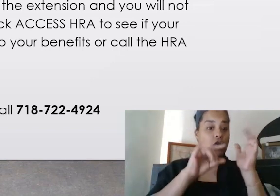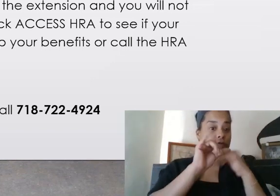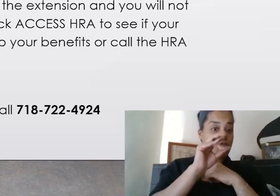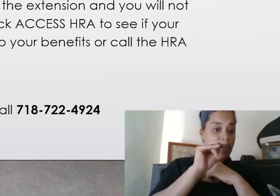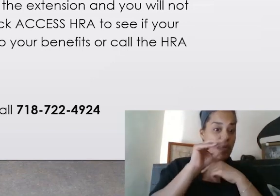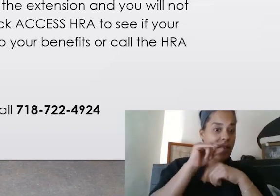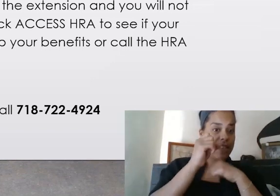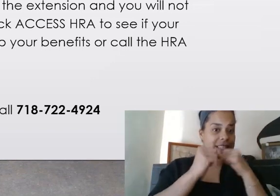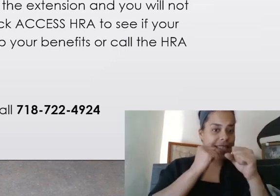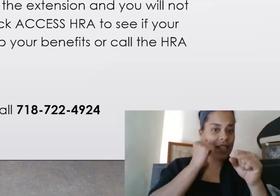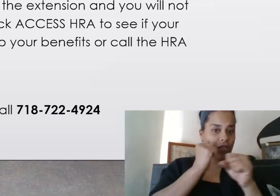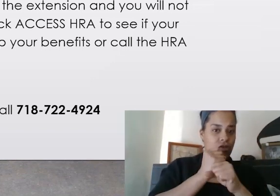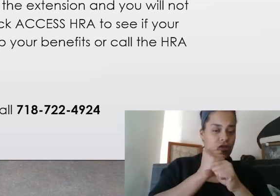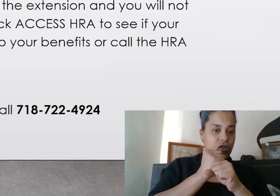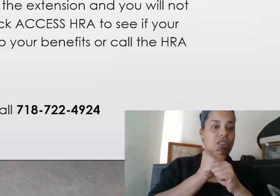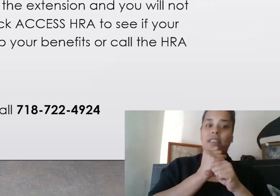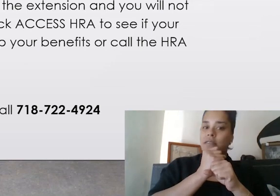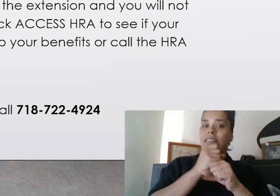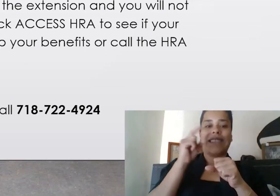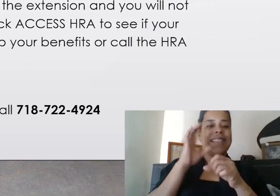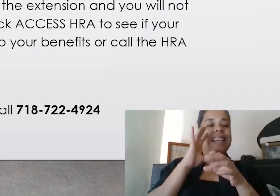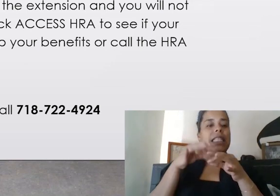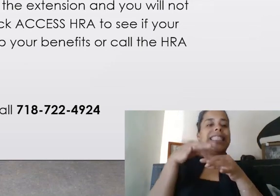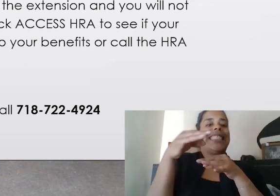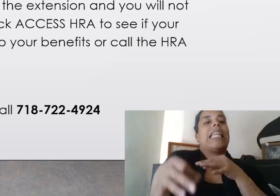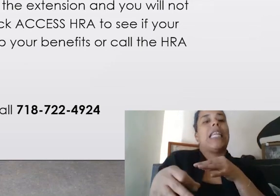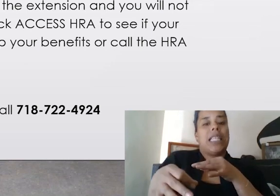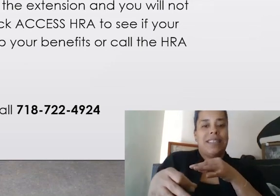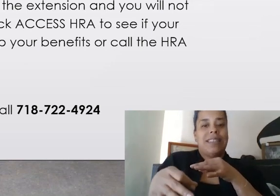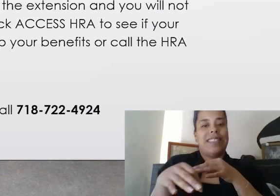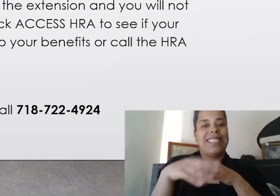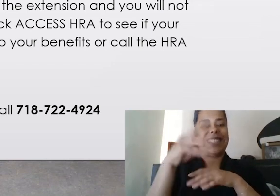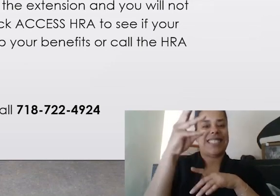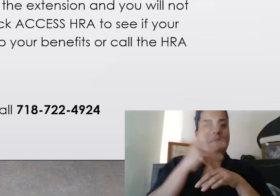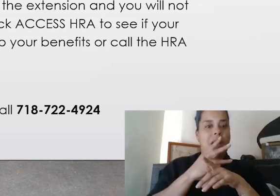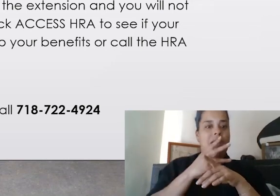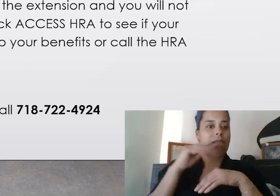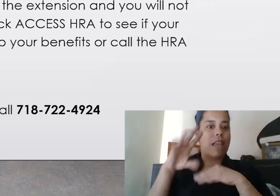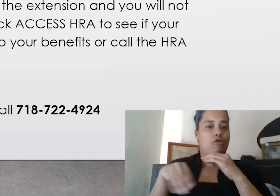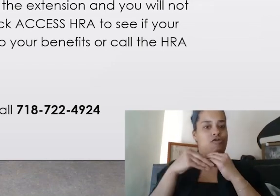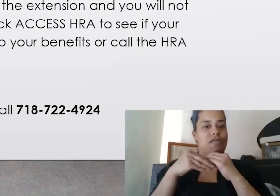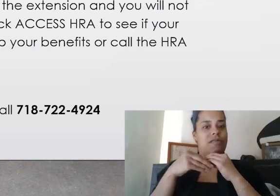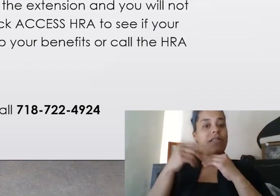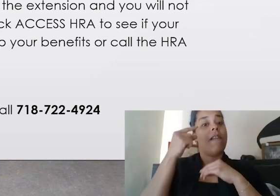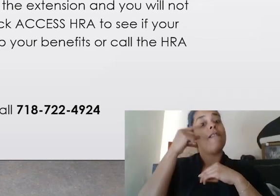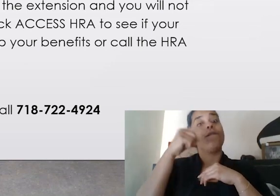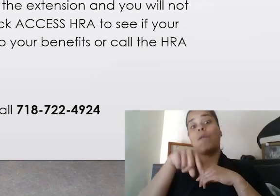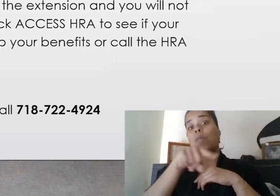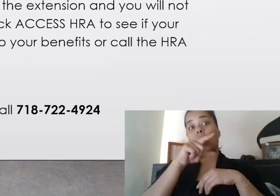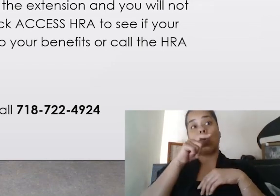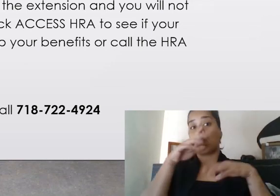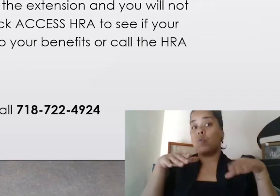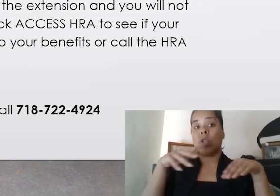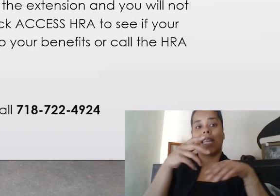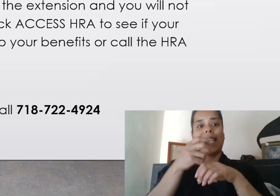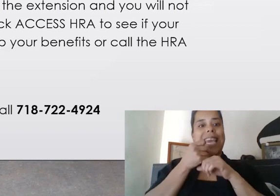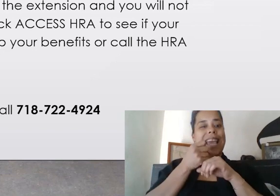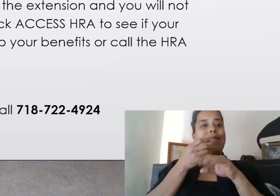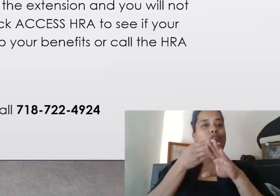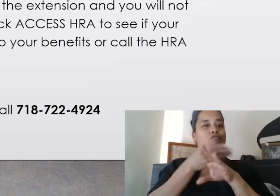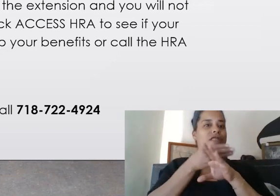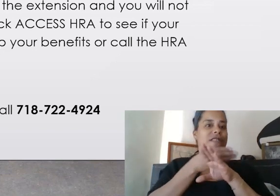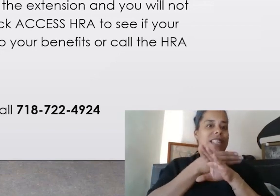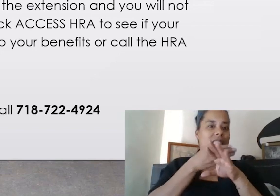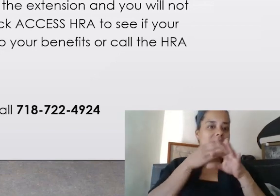this year, it's extended for 6 months for those who did not get a previous